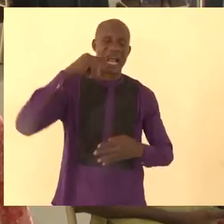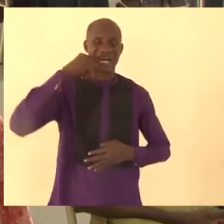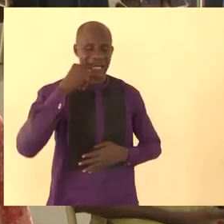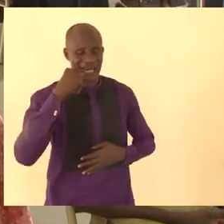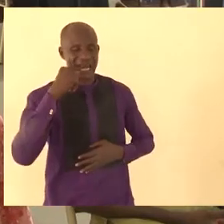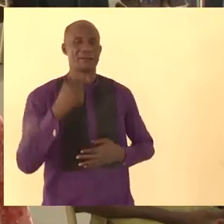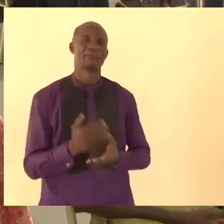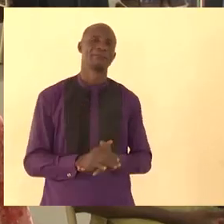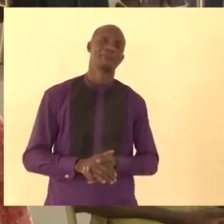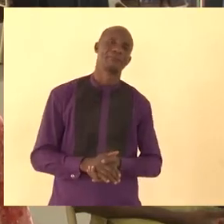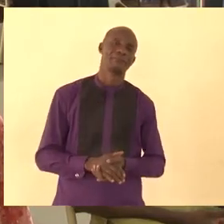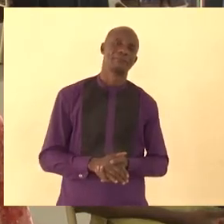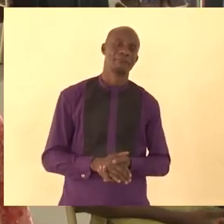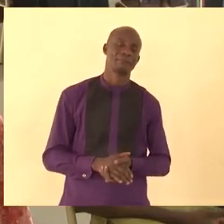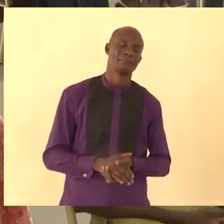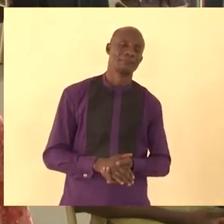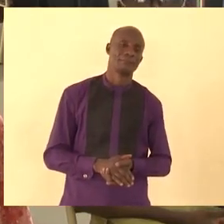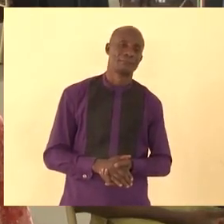him.